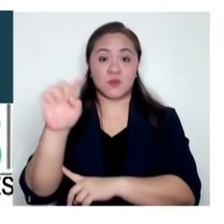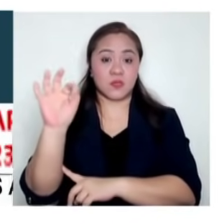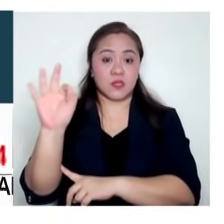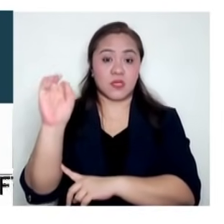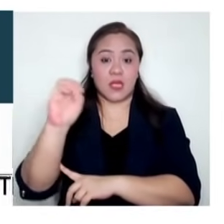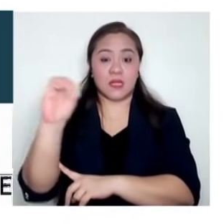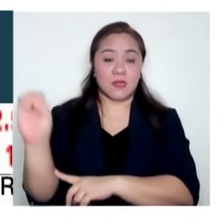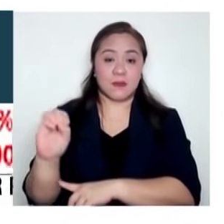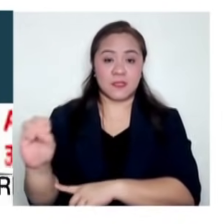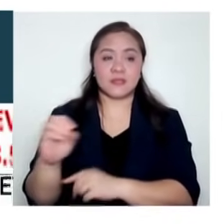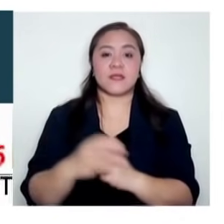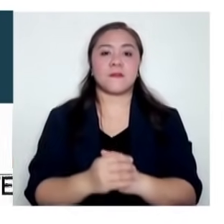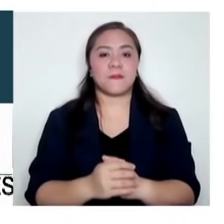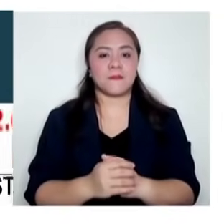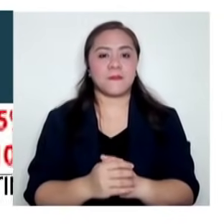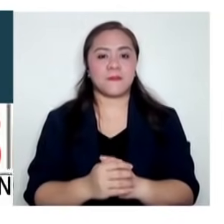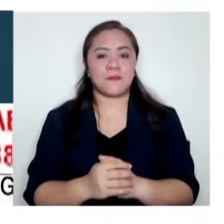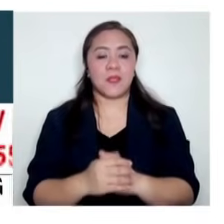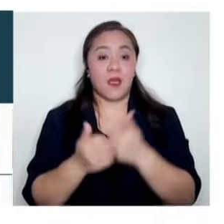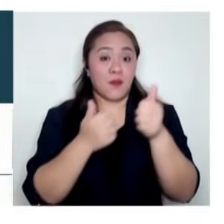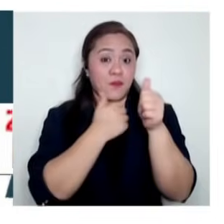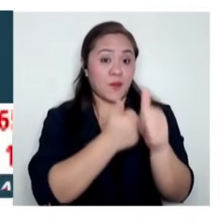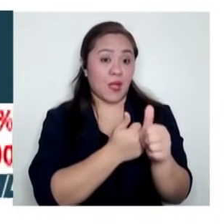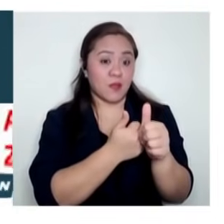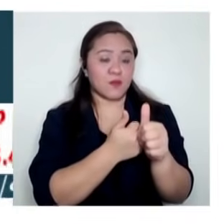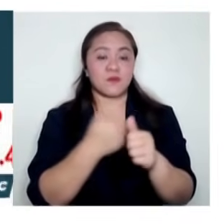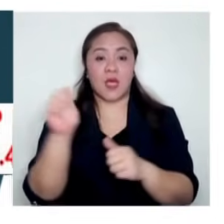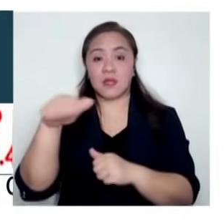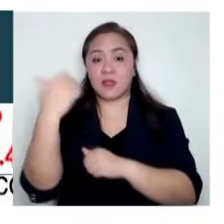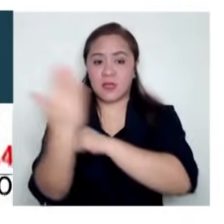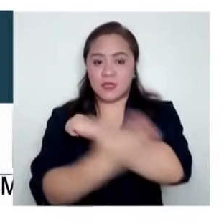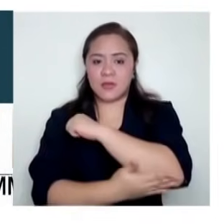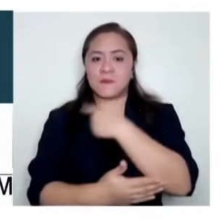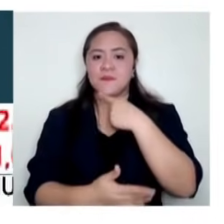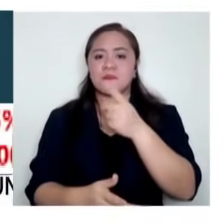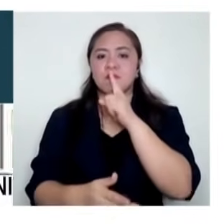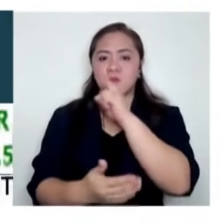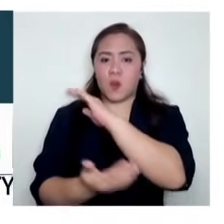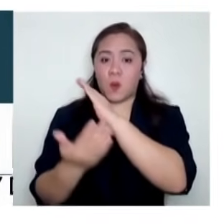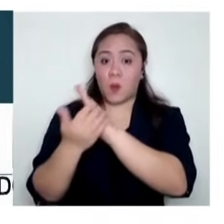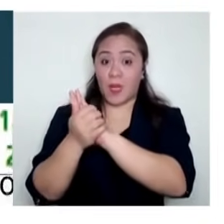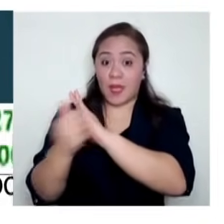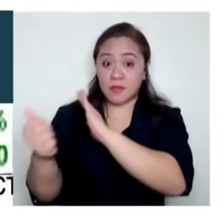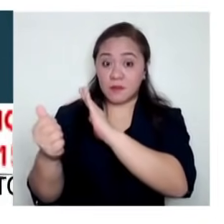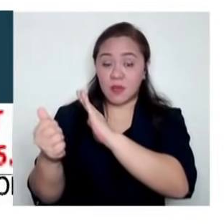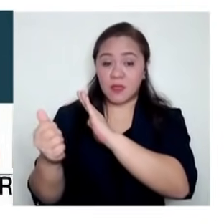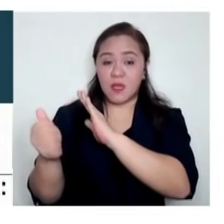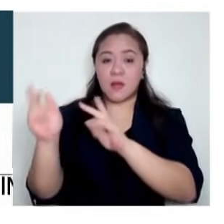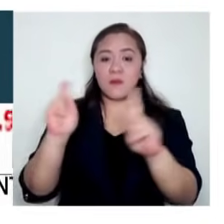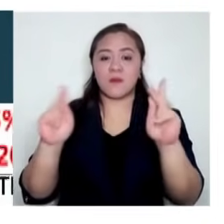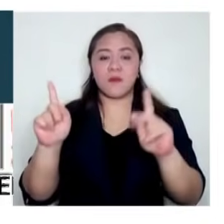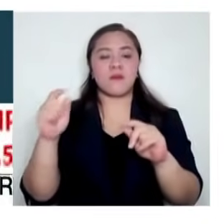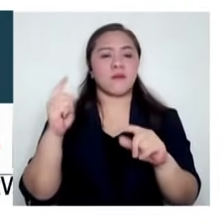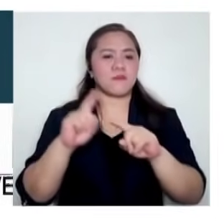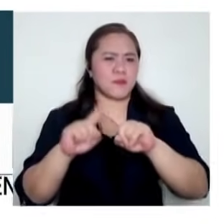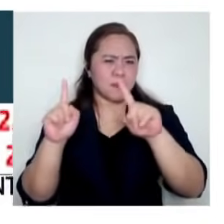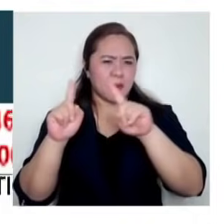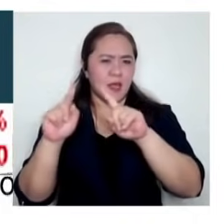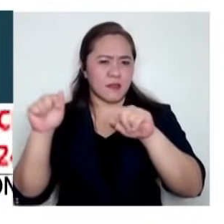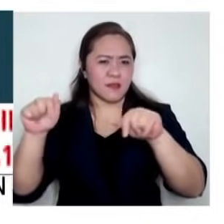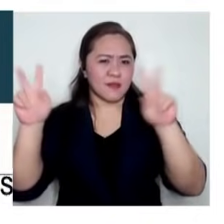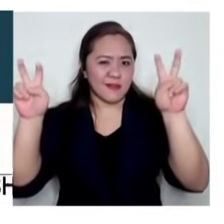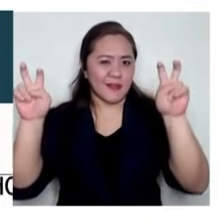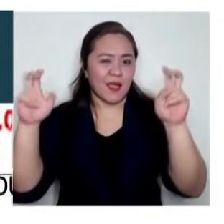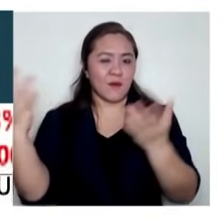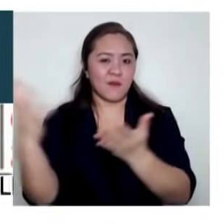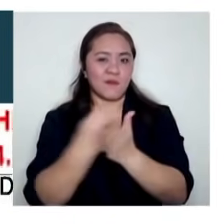countries, Undersecretary? Yes, Carmina, actually, our experts already have given us this kind of